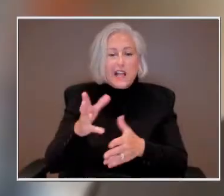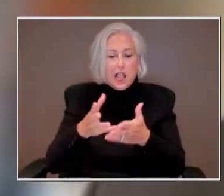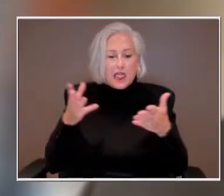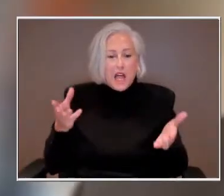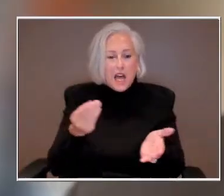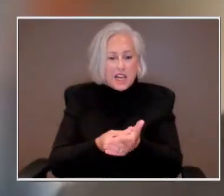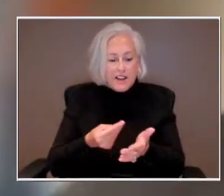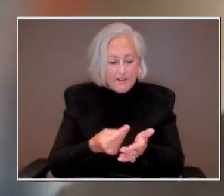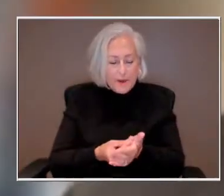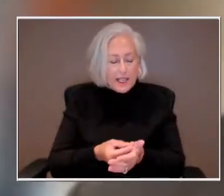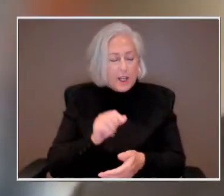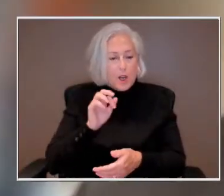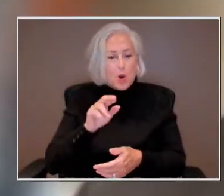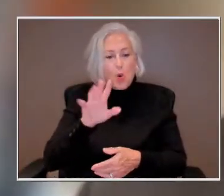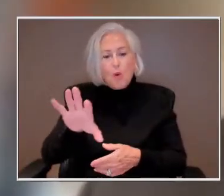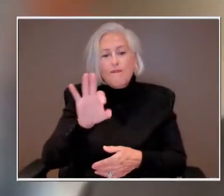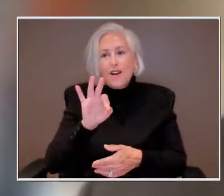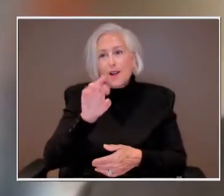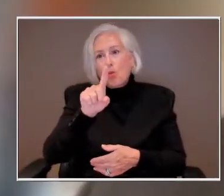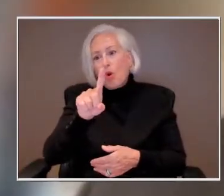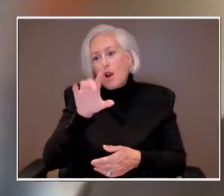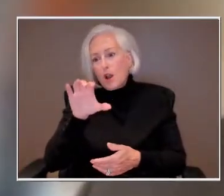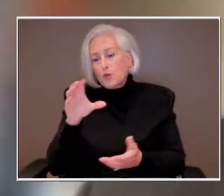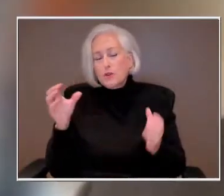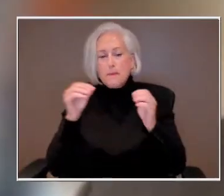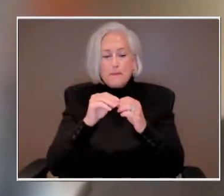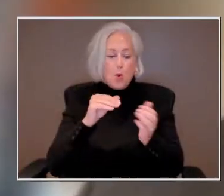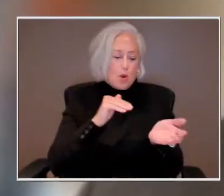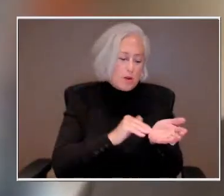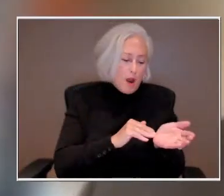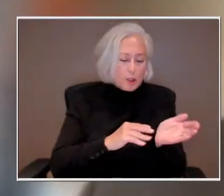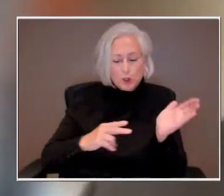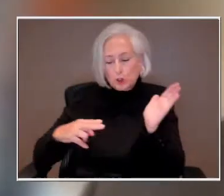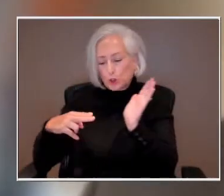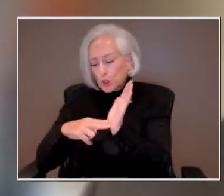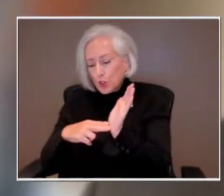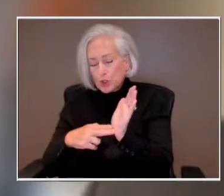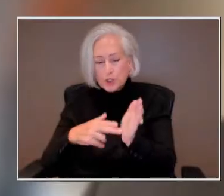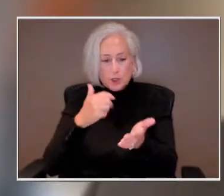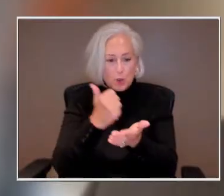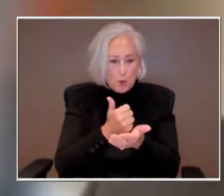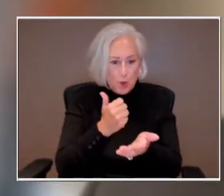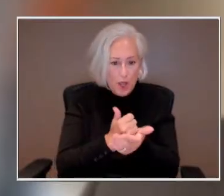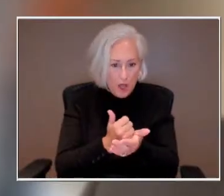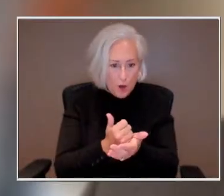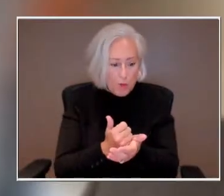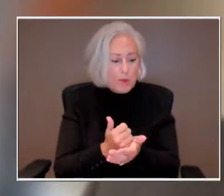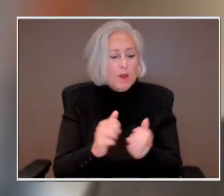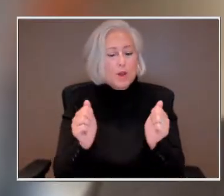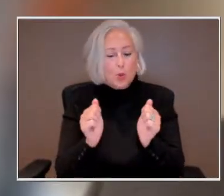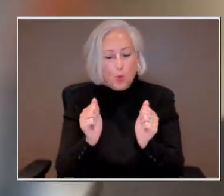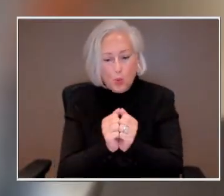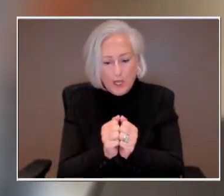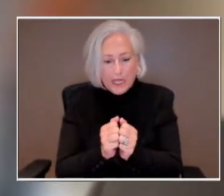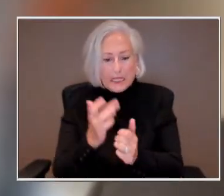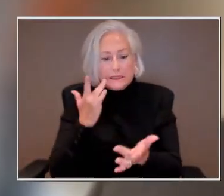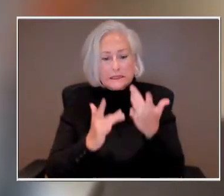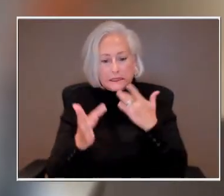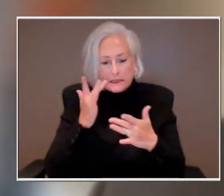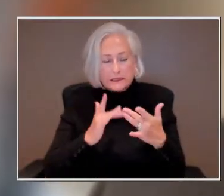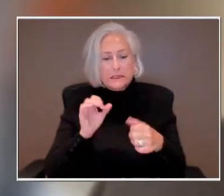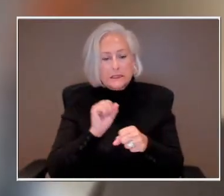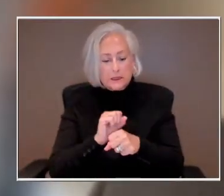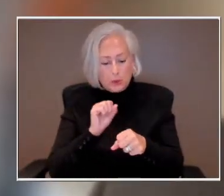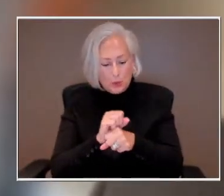100 extra physicians or nurses, et cetera, to help with the workforce shortages. So technology is going to